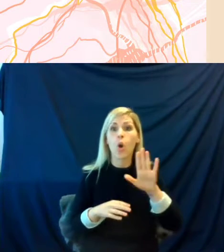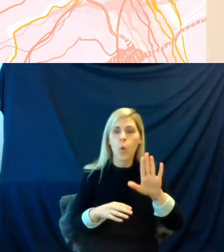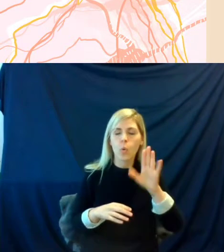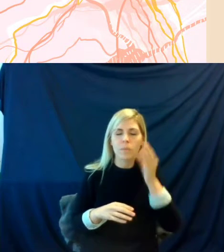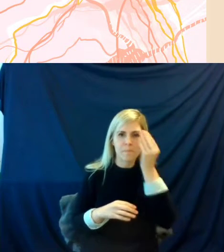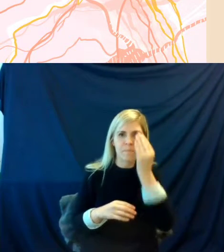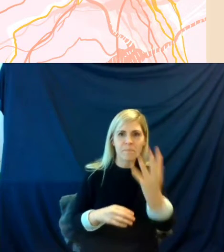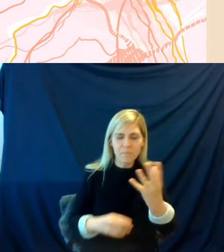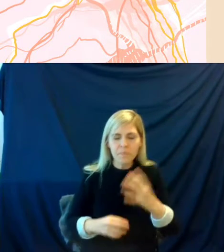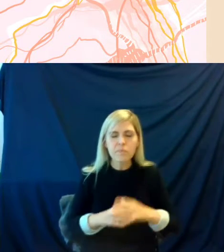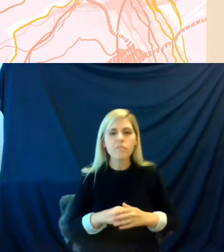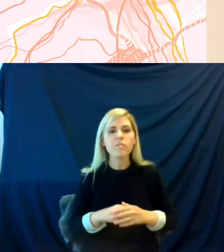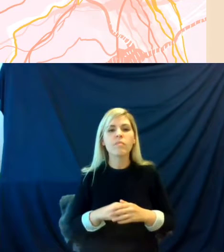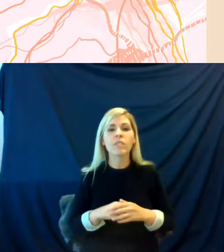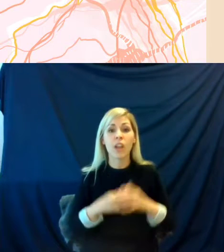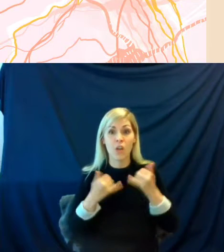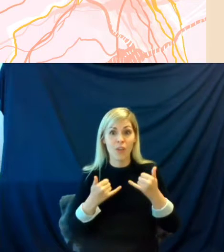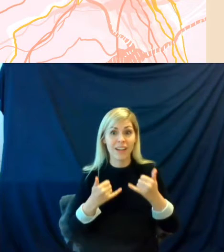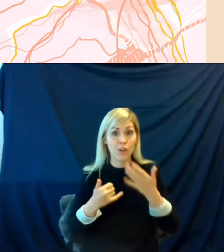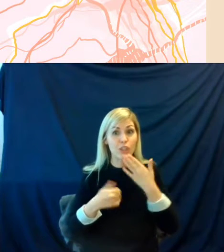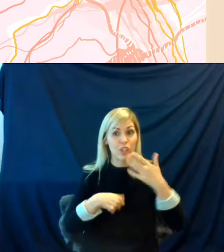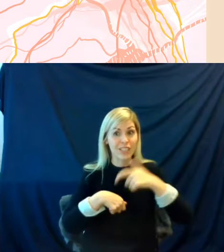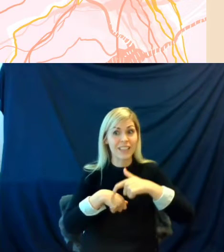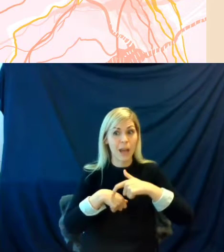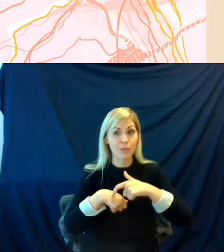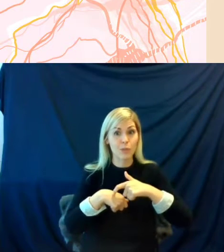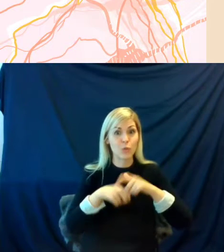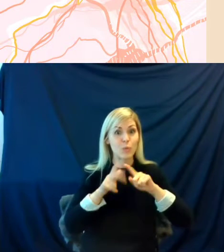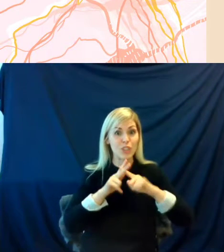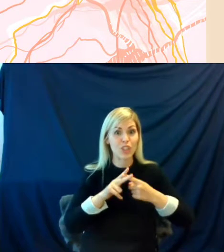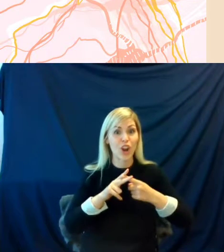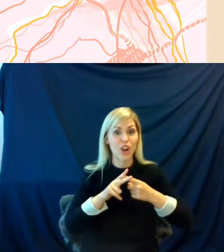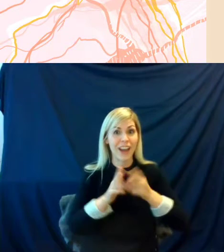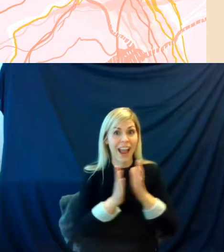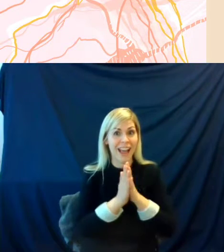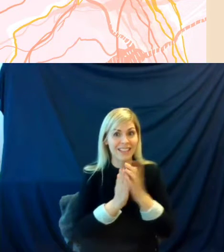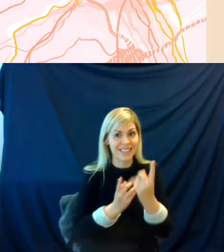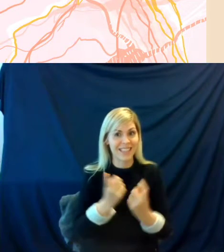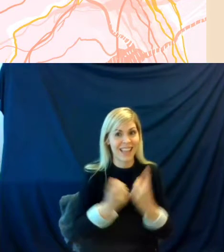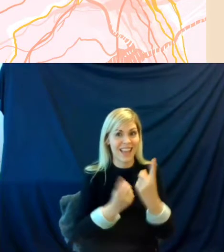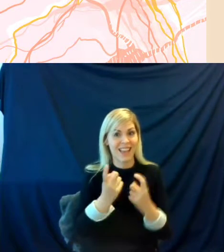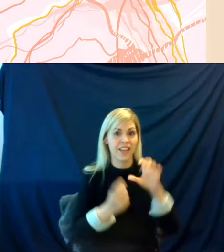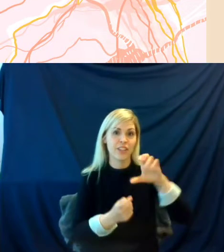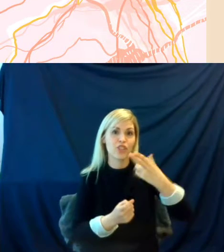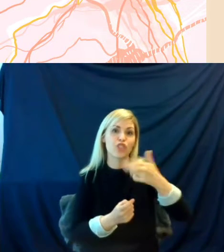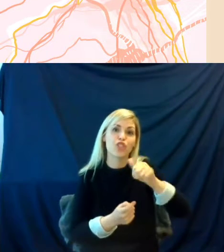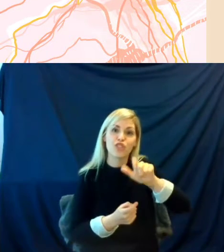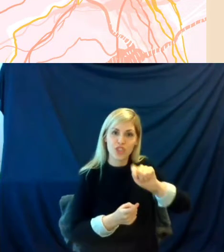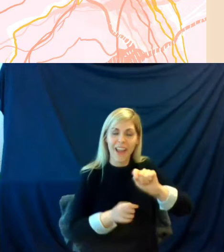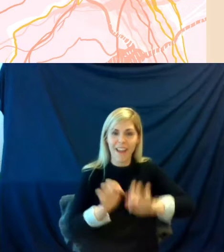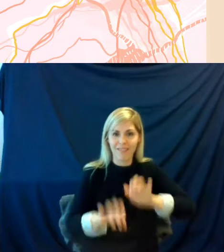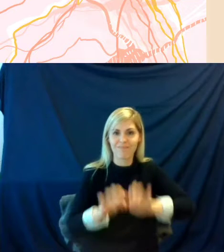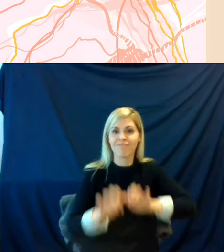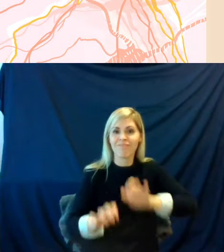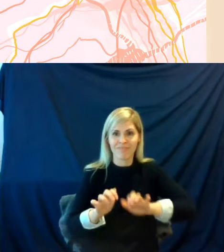here. Oh, and by the way, now is the time to start asking questions in the